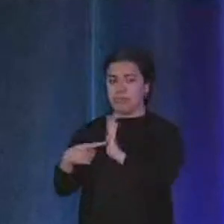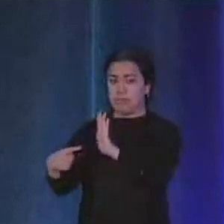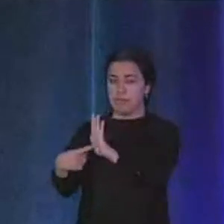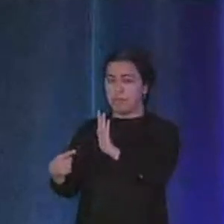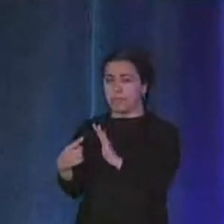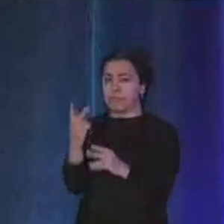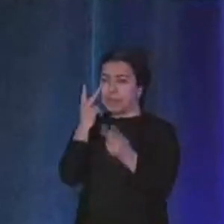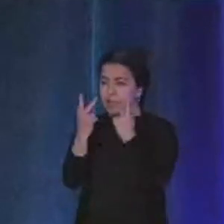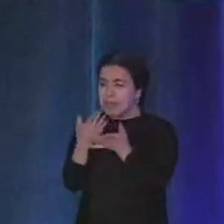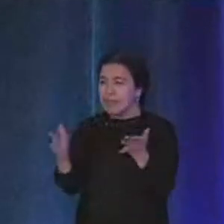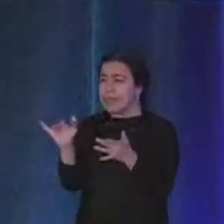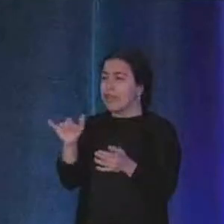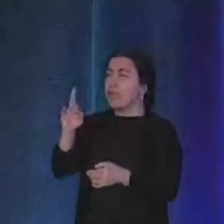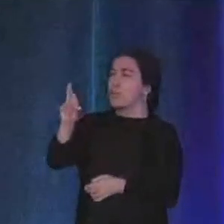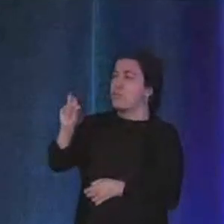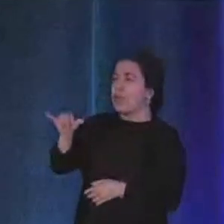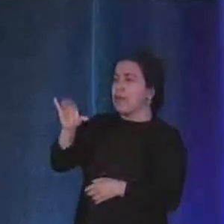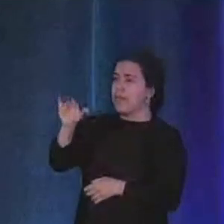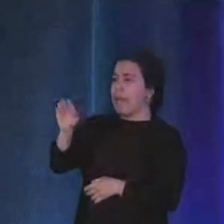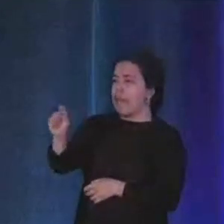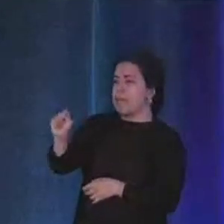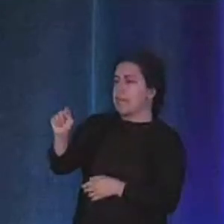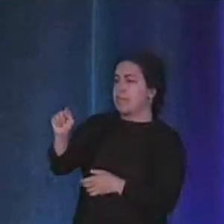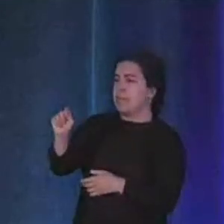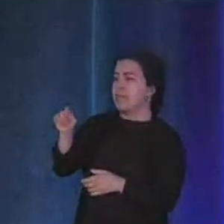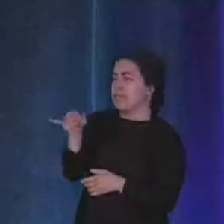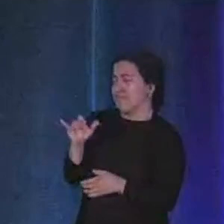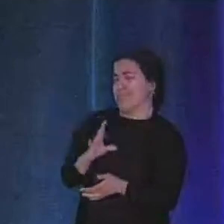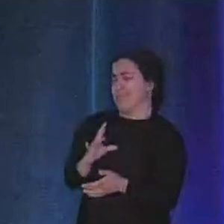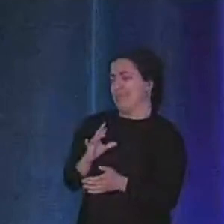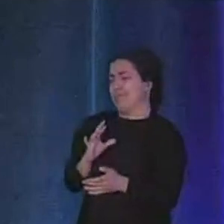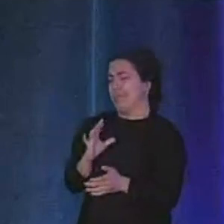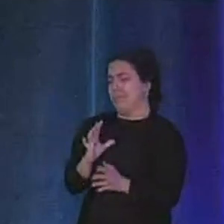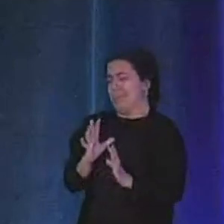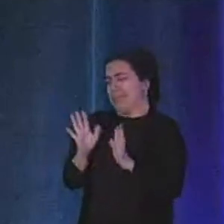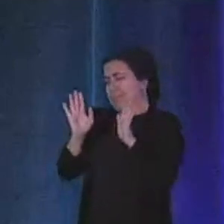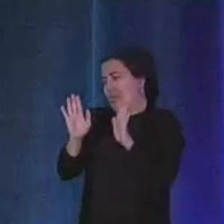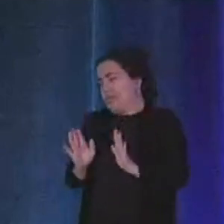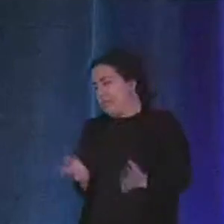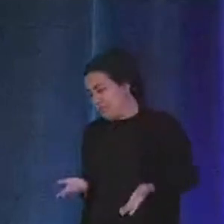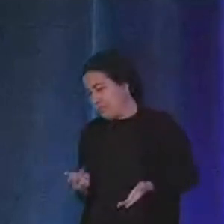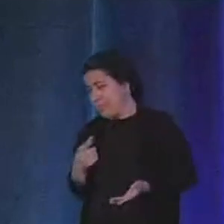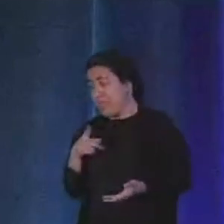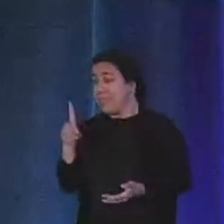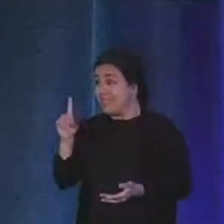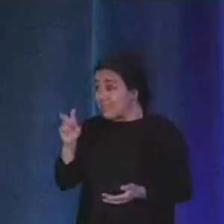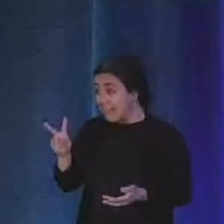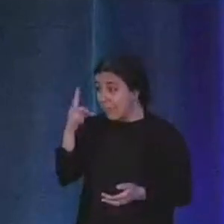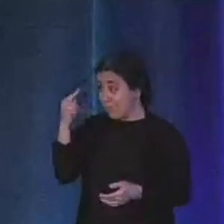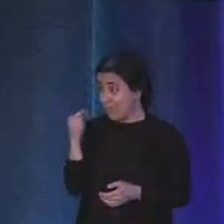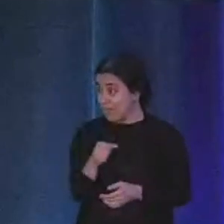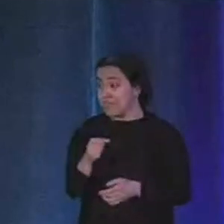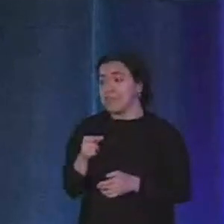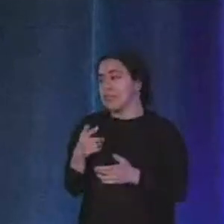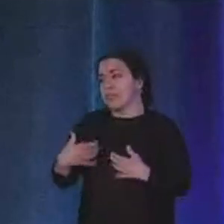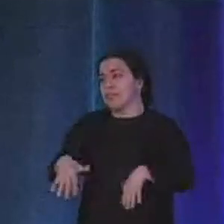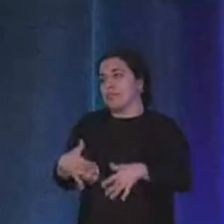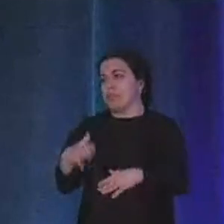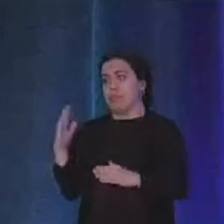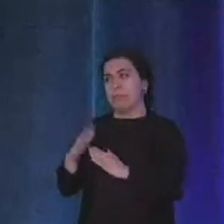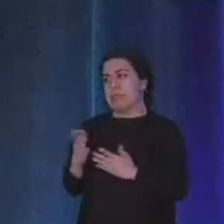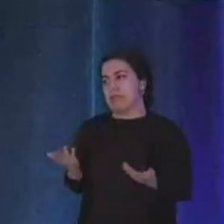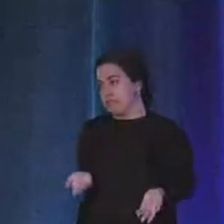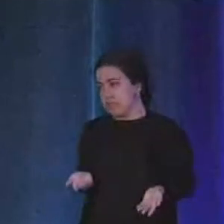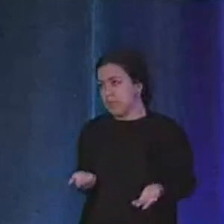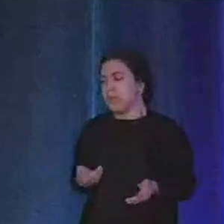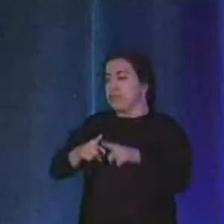like Raycast. It's really cool. But for this, it's amazing. And then depending on what kinds